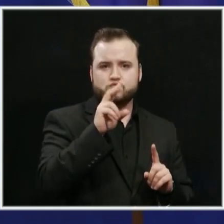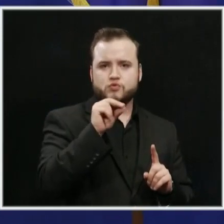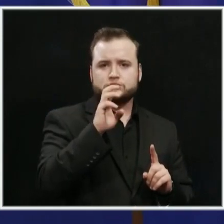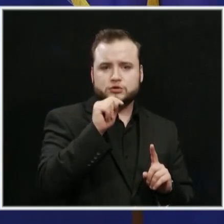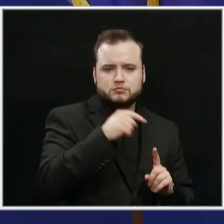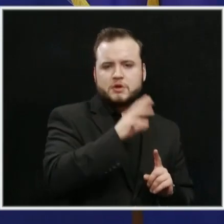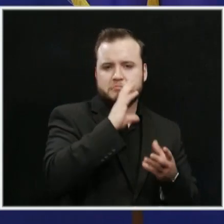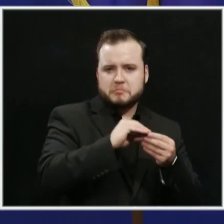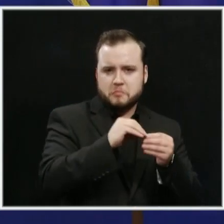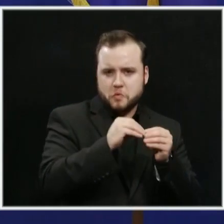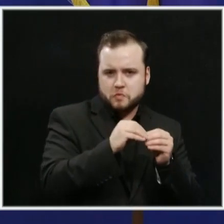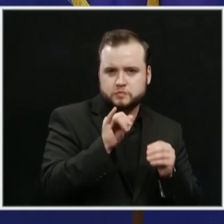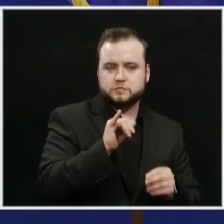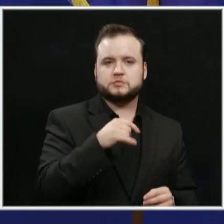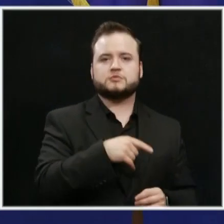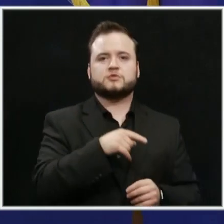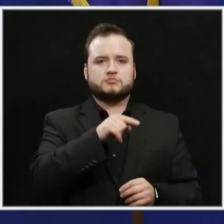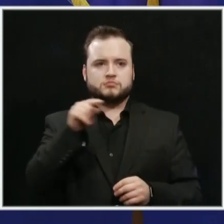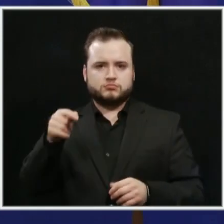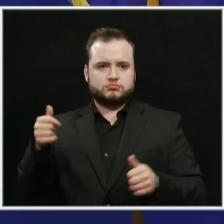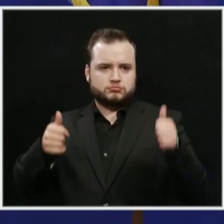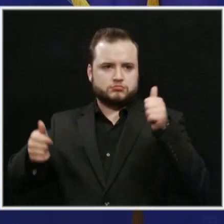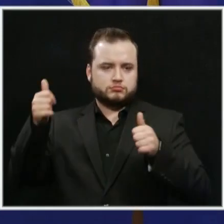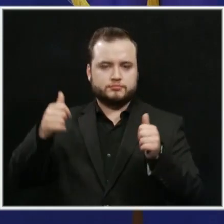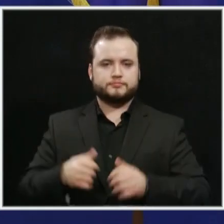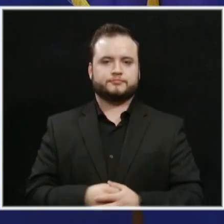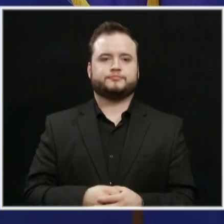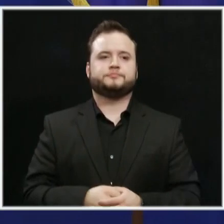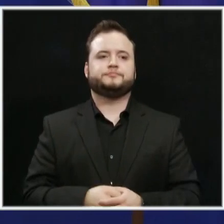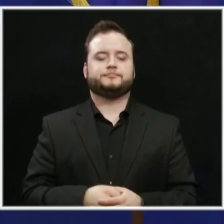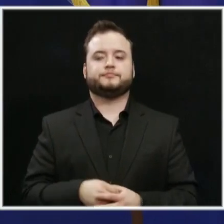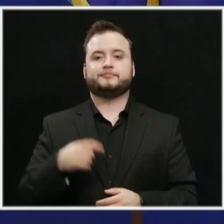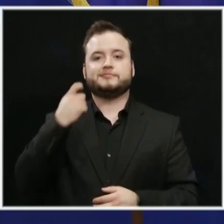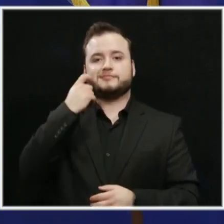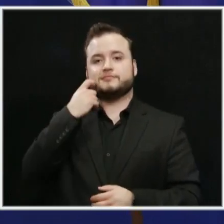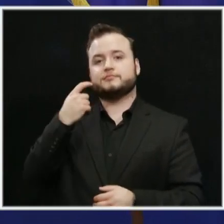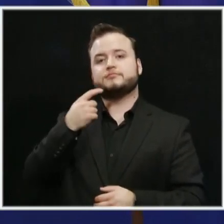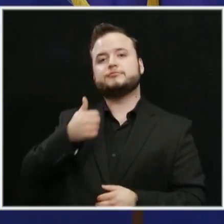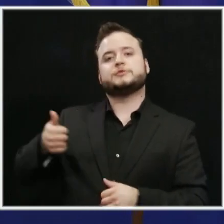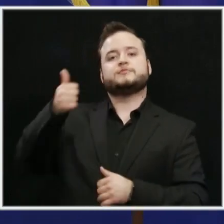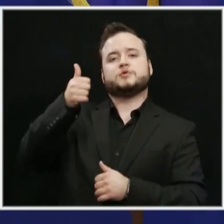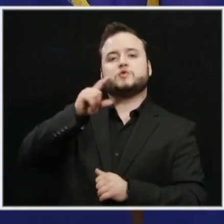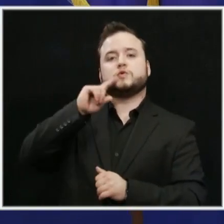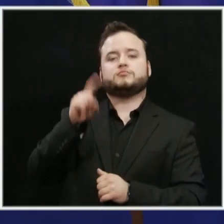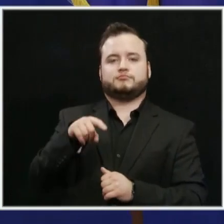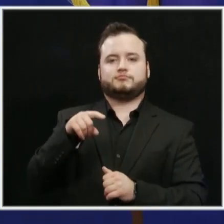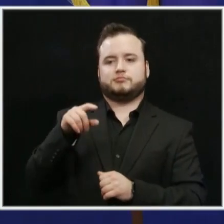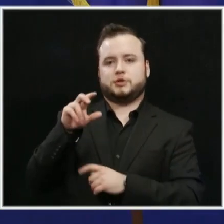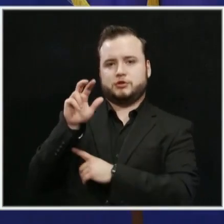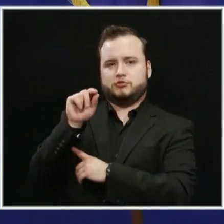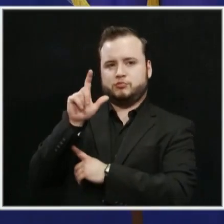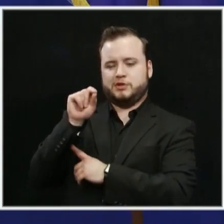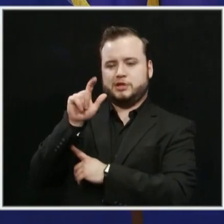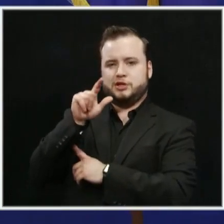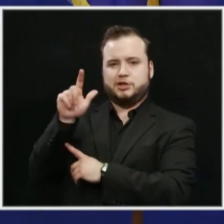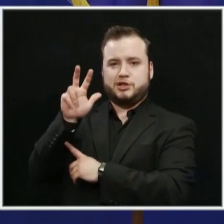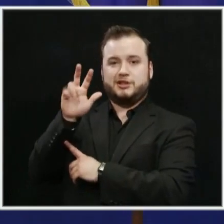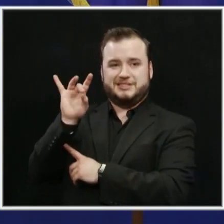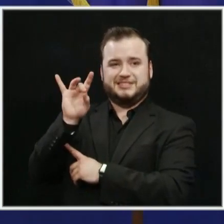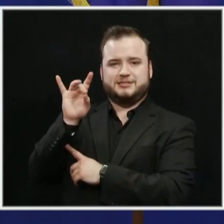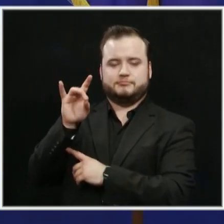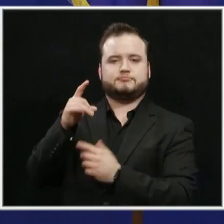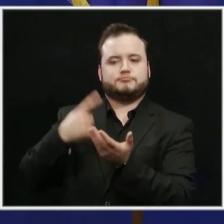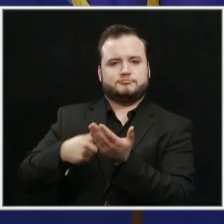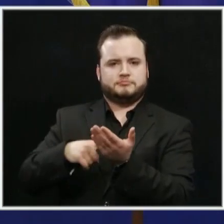Order 2038 was enacted. The question came up, and it was serious as we talked about this for quite some time. Trying